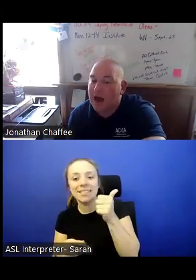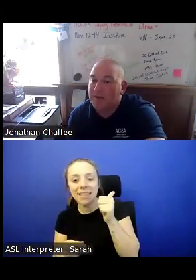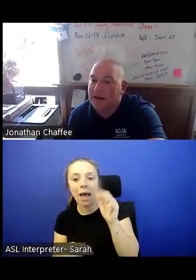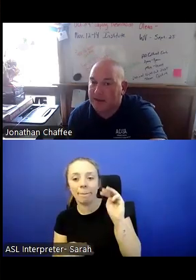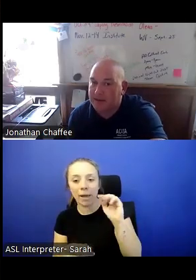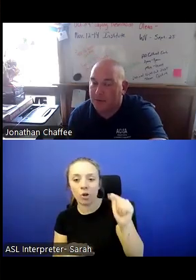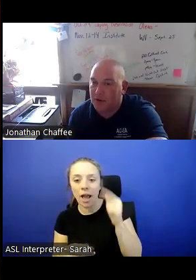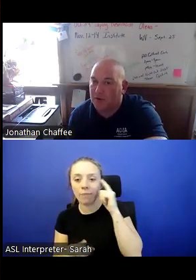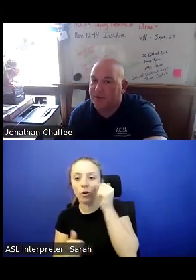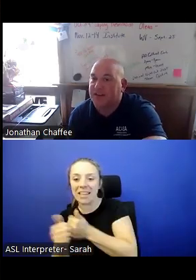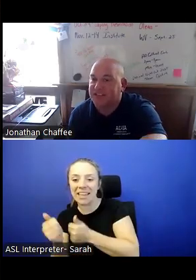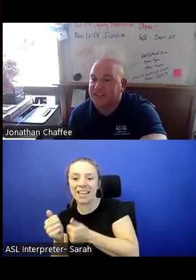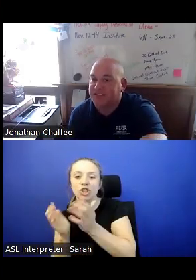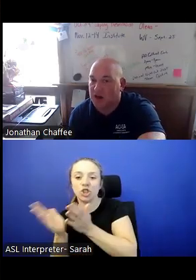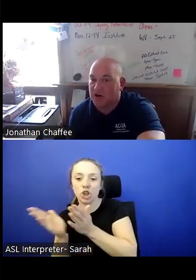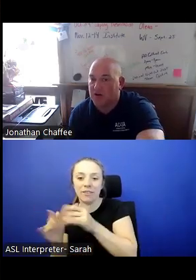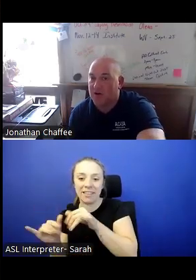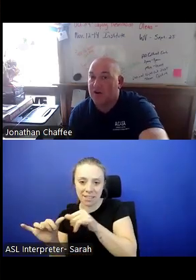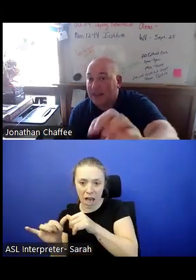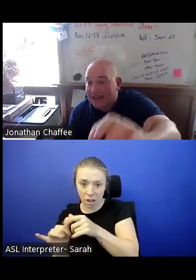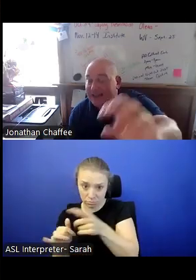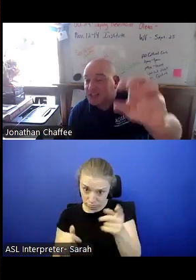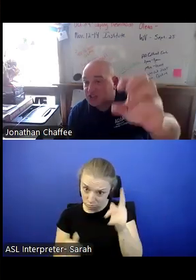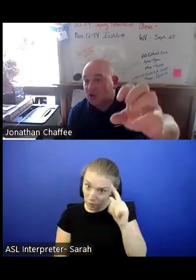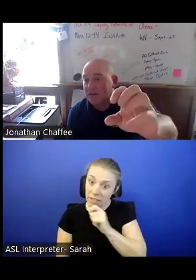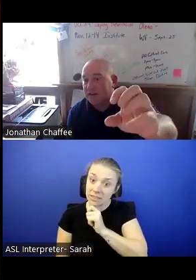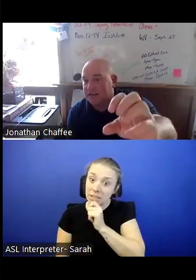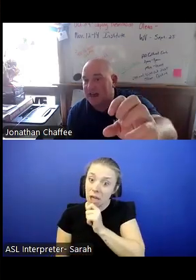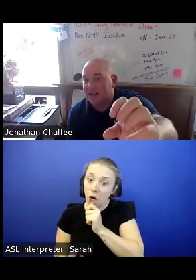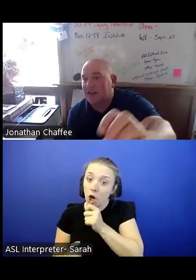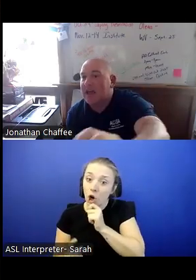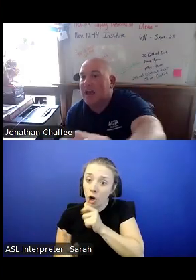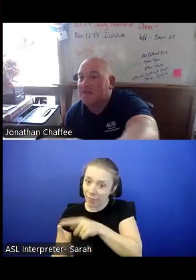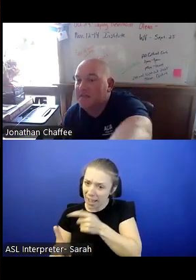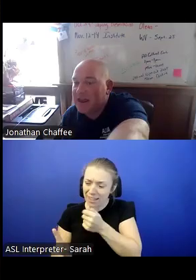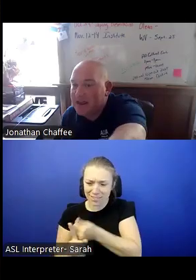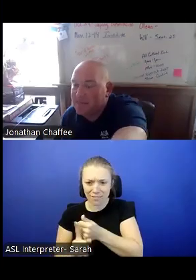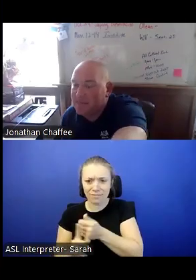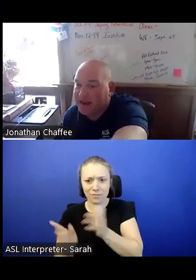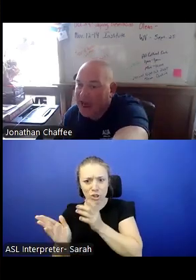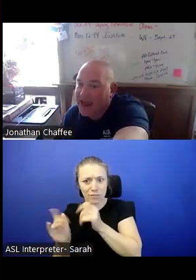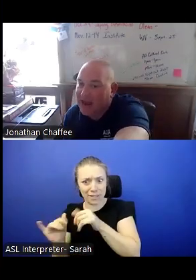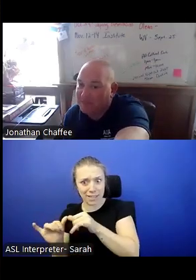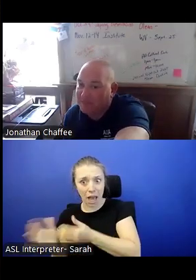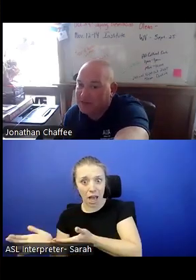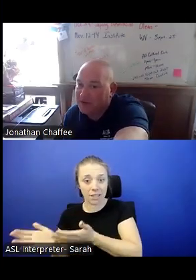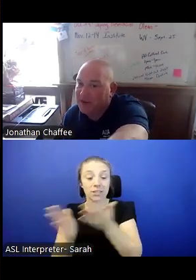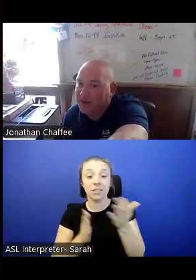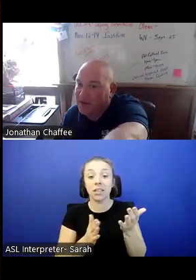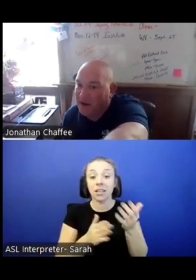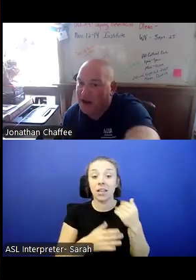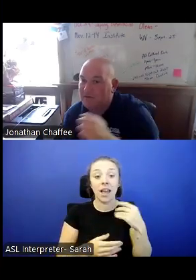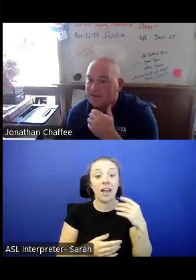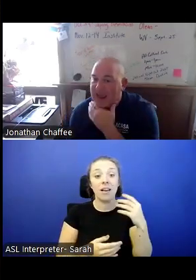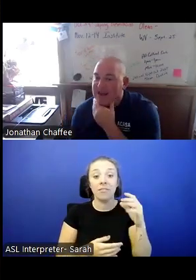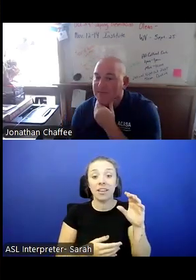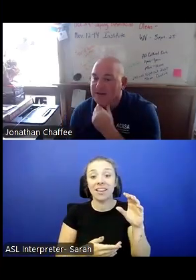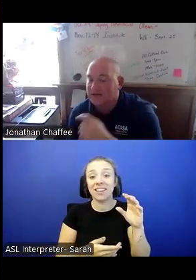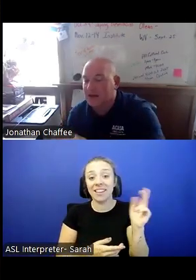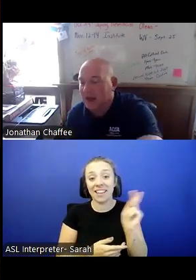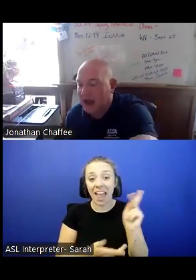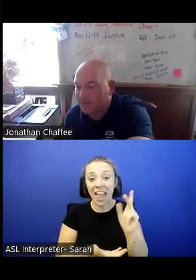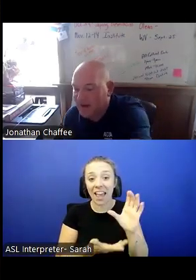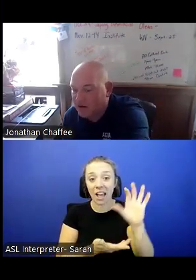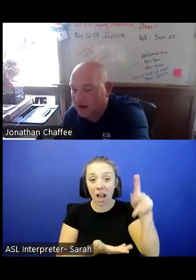don't know how many people don't think a sucker is a serving size. And then they even make K-cups with